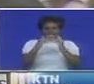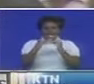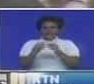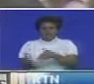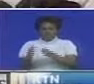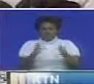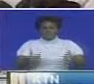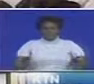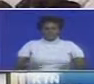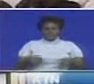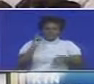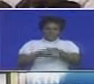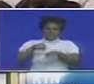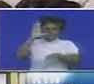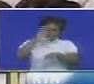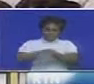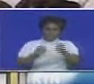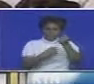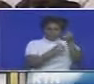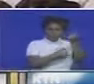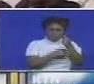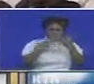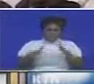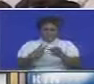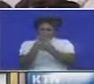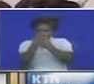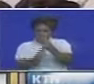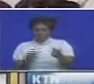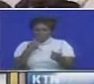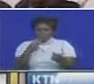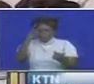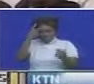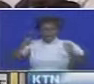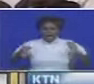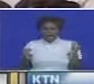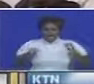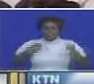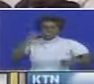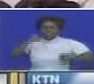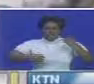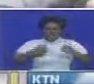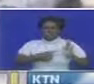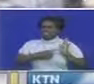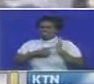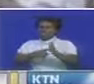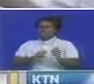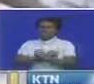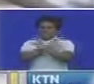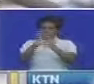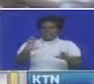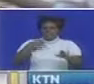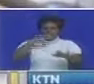in life. Once they received their scholarships, both the parents and pupils were delighted and the joy was evident. I